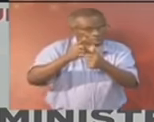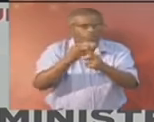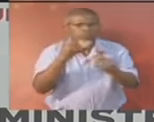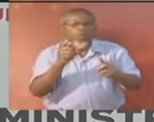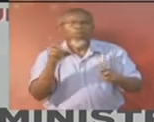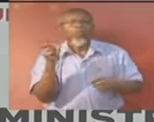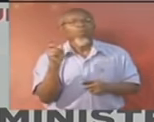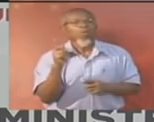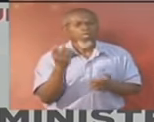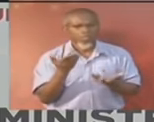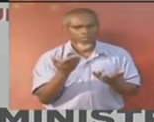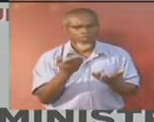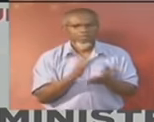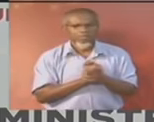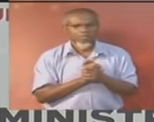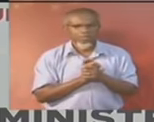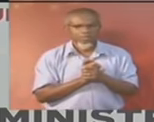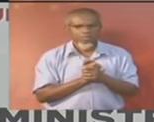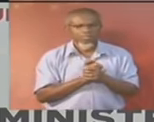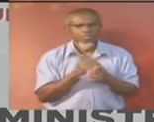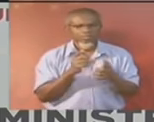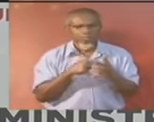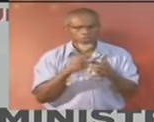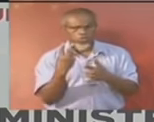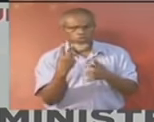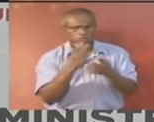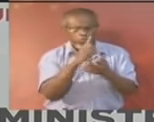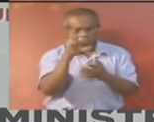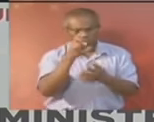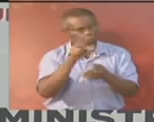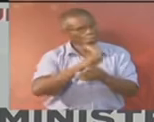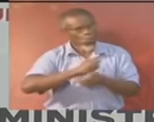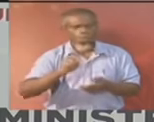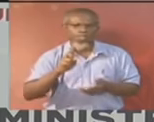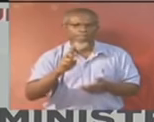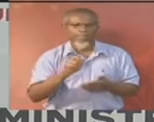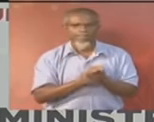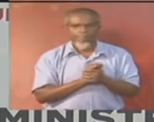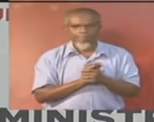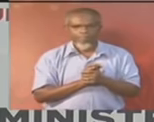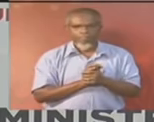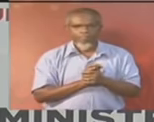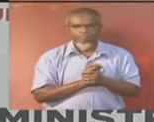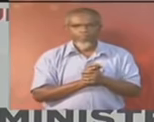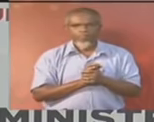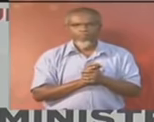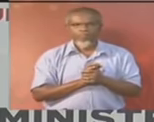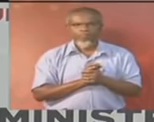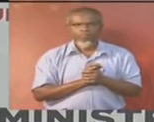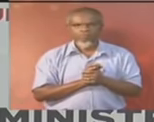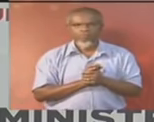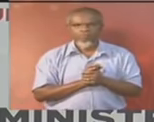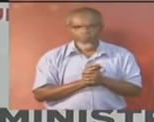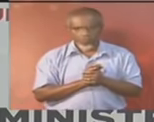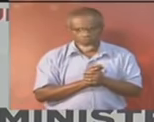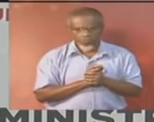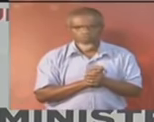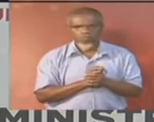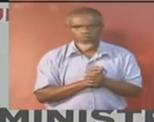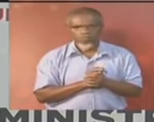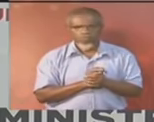us to get the most out of this segment and to allow as many persons to participate, we request a maximum of 2 questions per